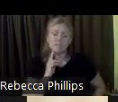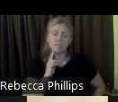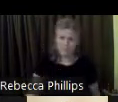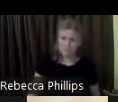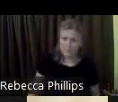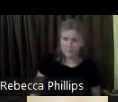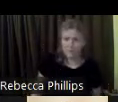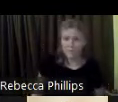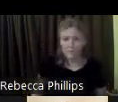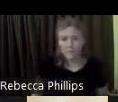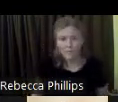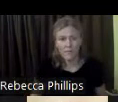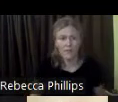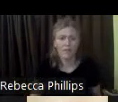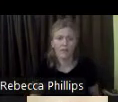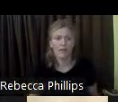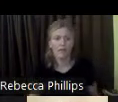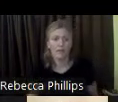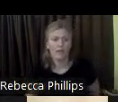sounds.